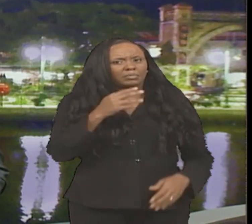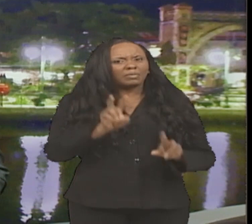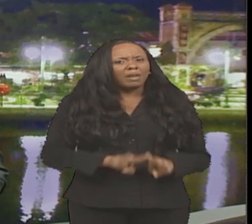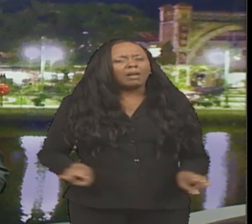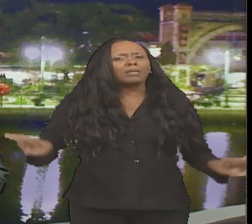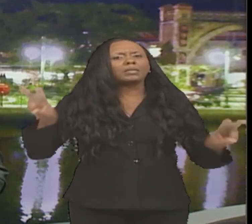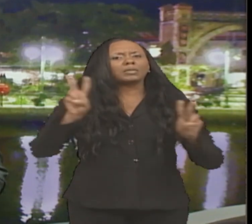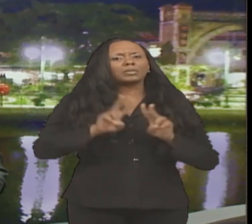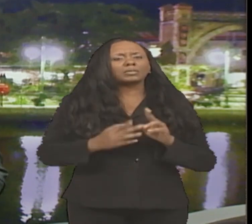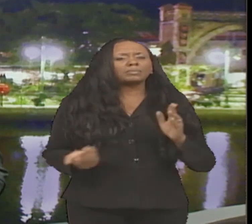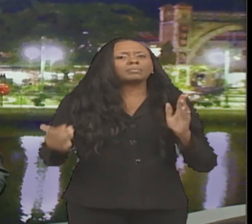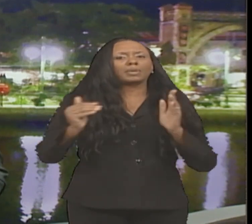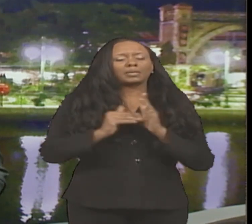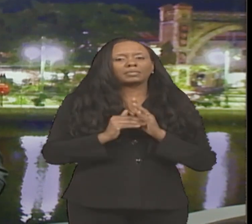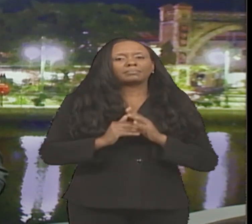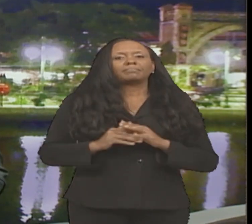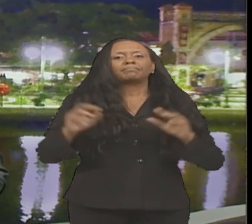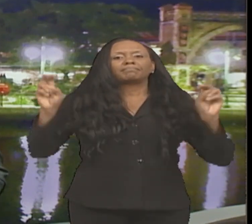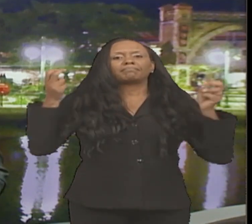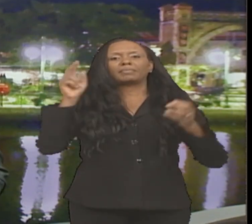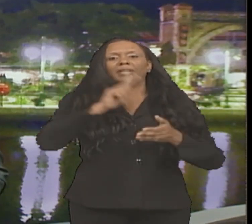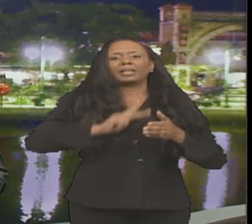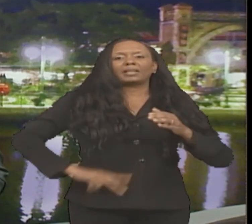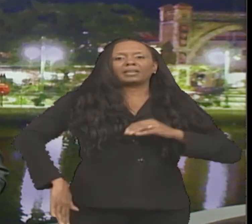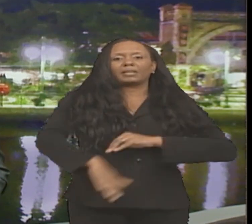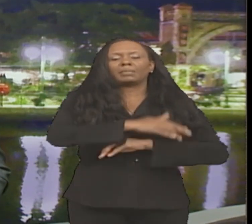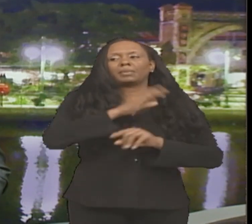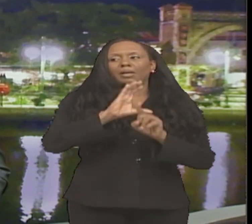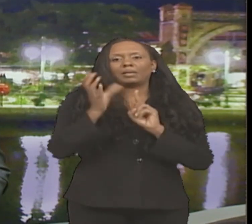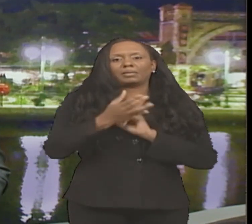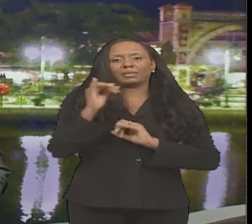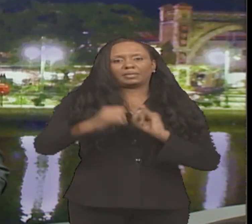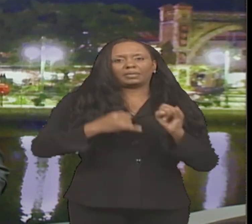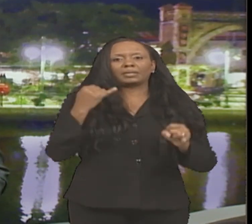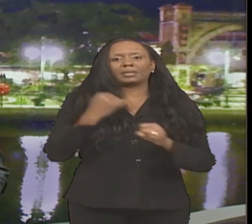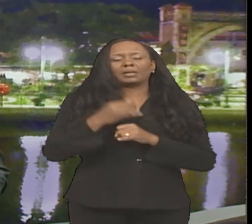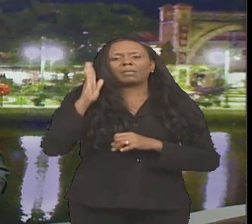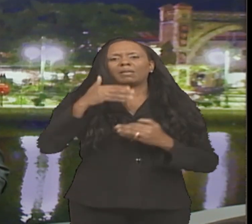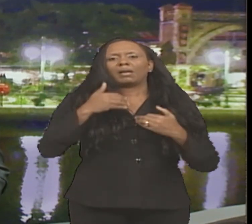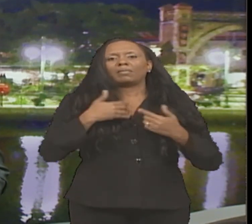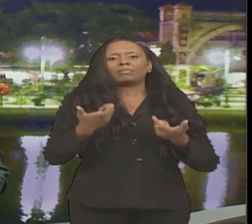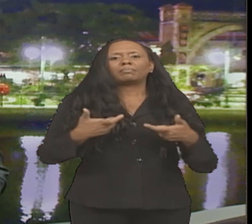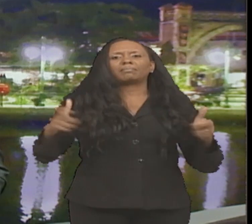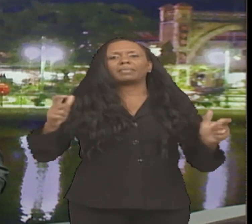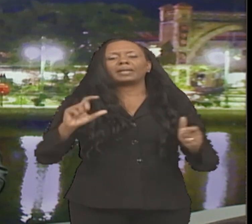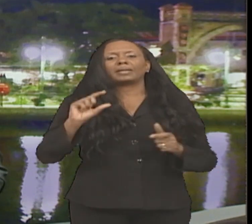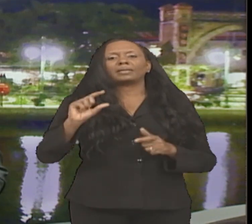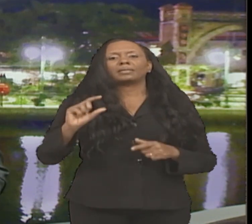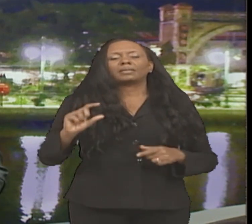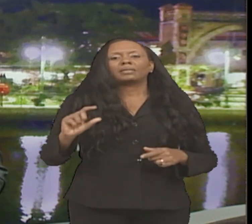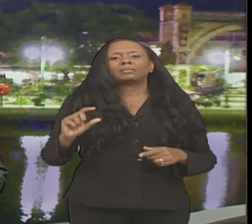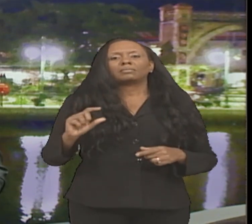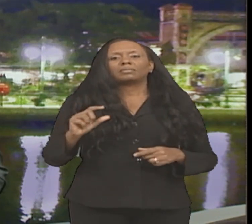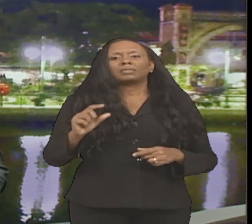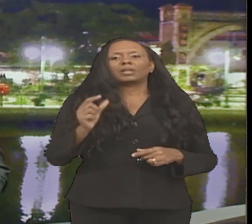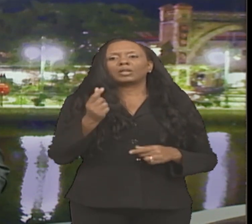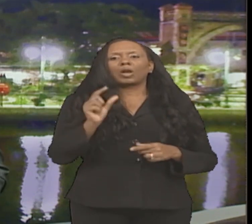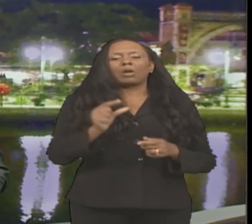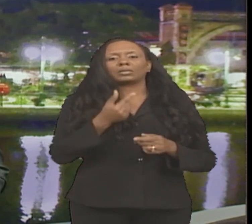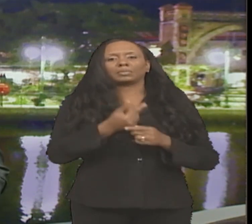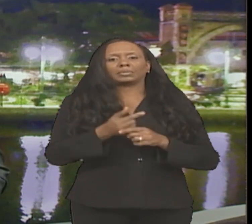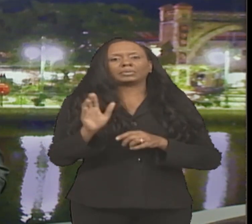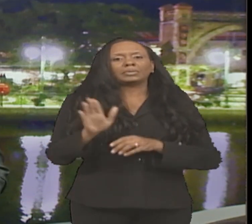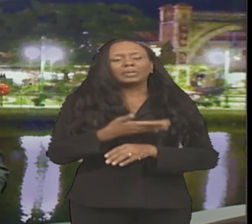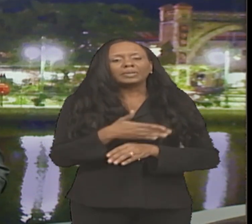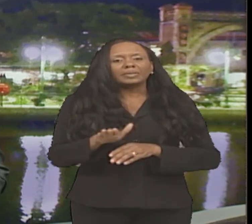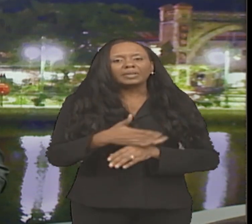Barbados. Kingdom Culture International is hoping its upcoming show, Vintage Gospel, Remember When, will assist in that regard.